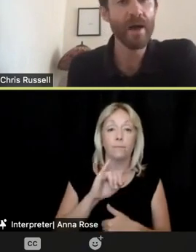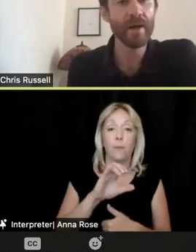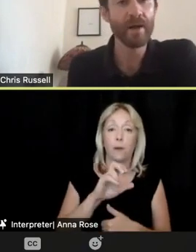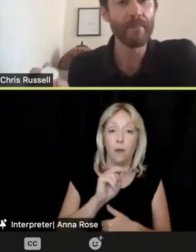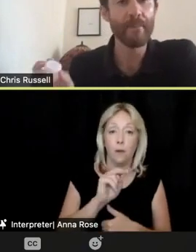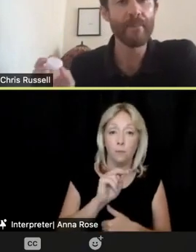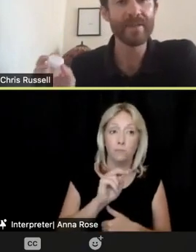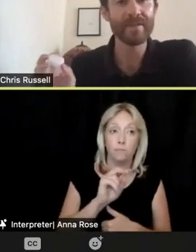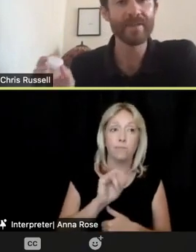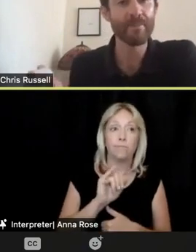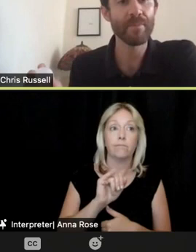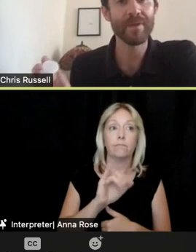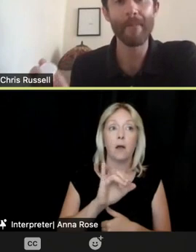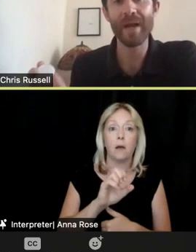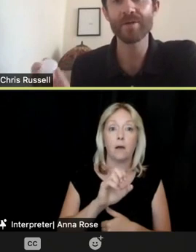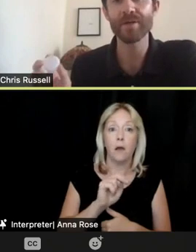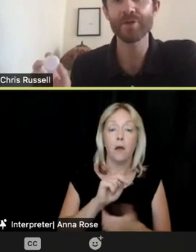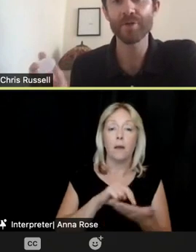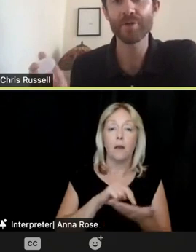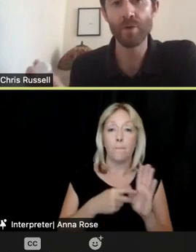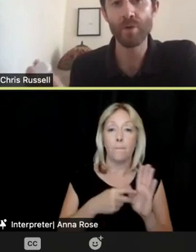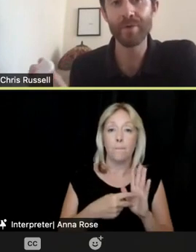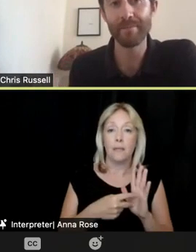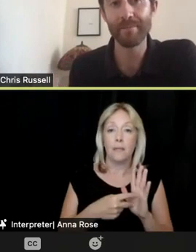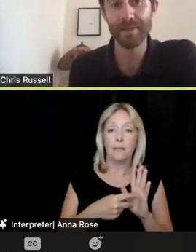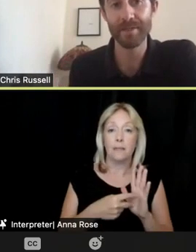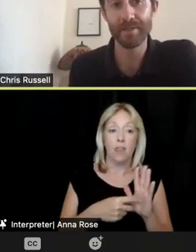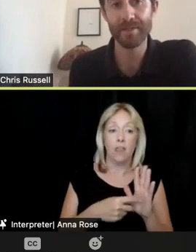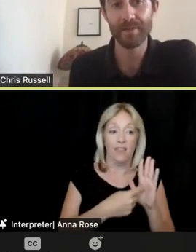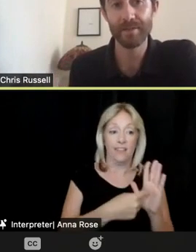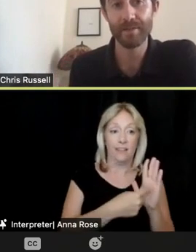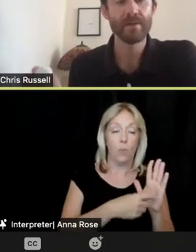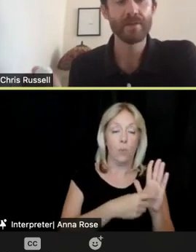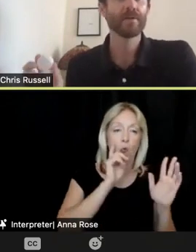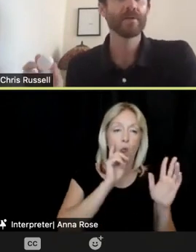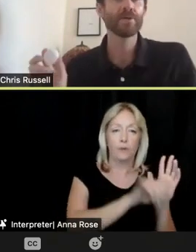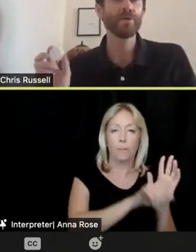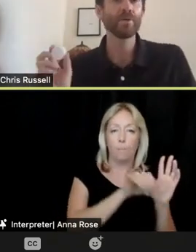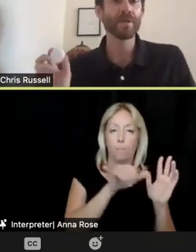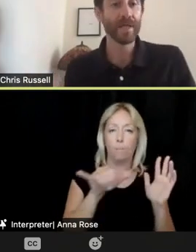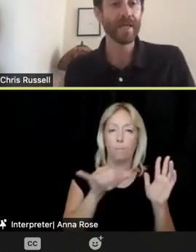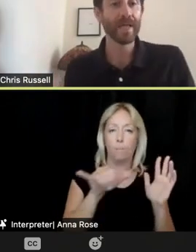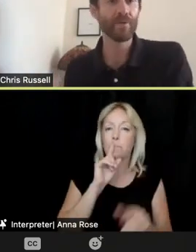an icon is a symbol that bears a strong resemblance